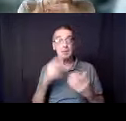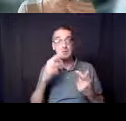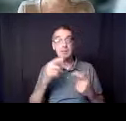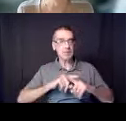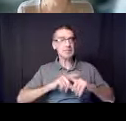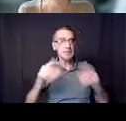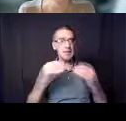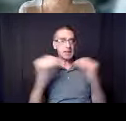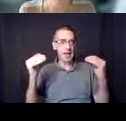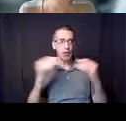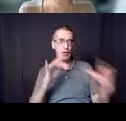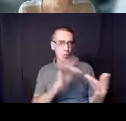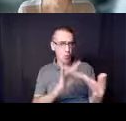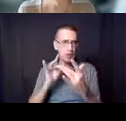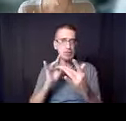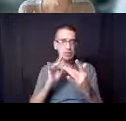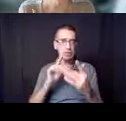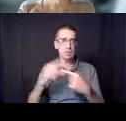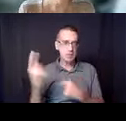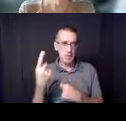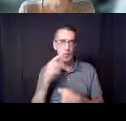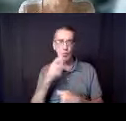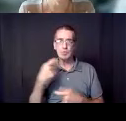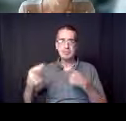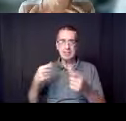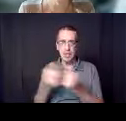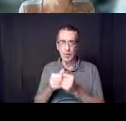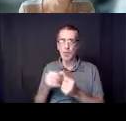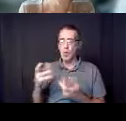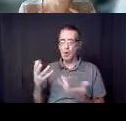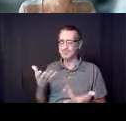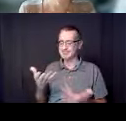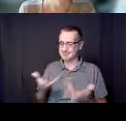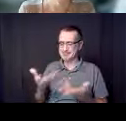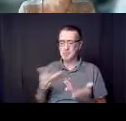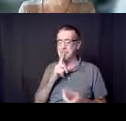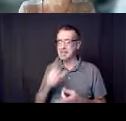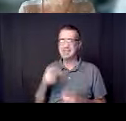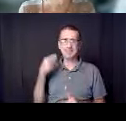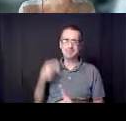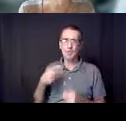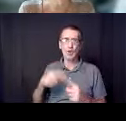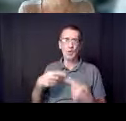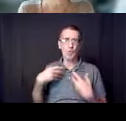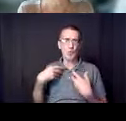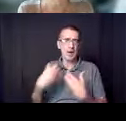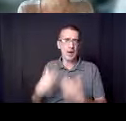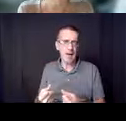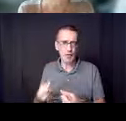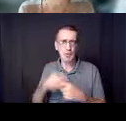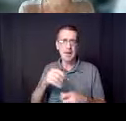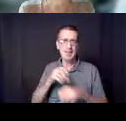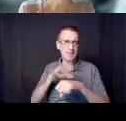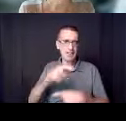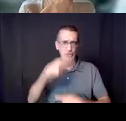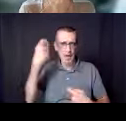different level of reaching someone who's dealing with or is trying to recover from the effects of a traumatic